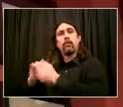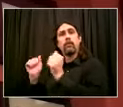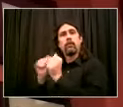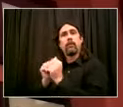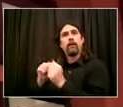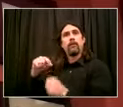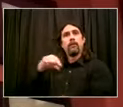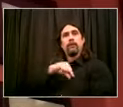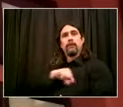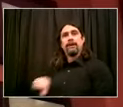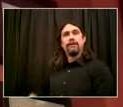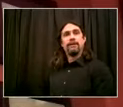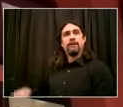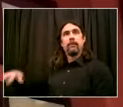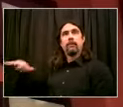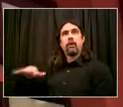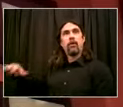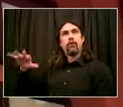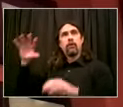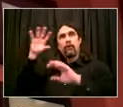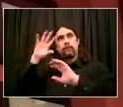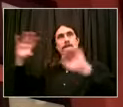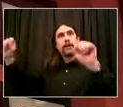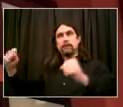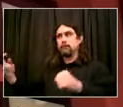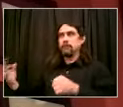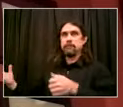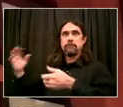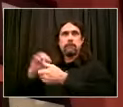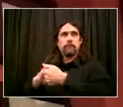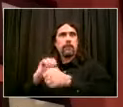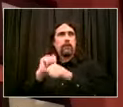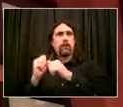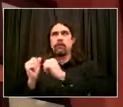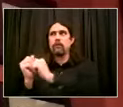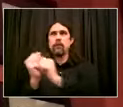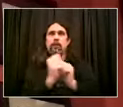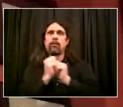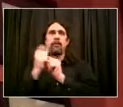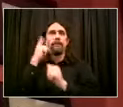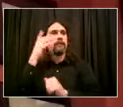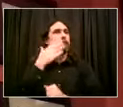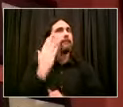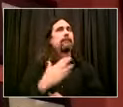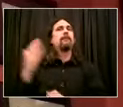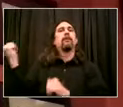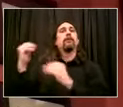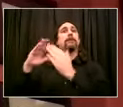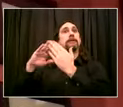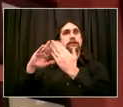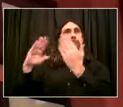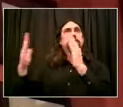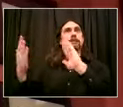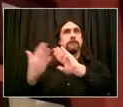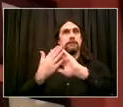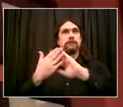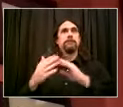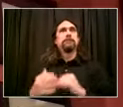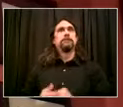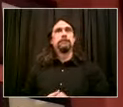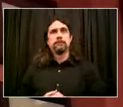community since 2018, and we became the chair of the community